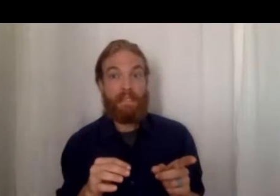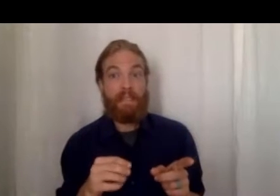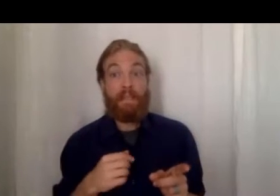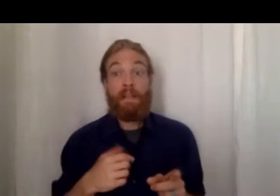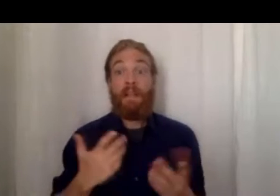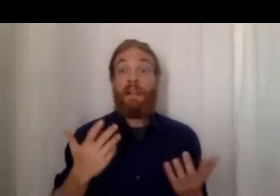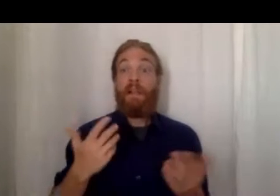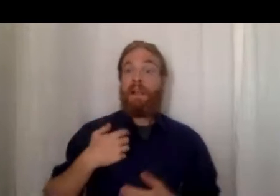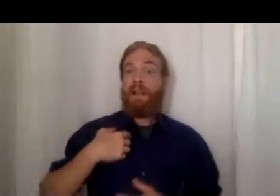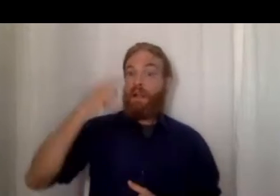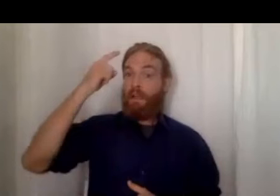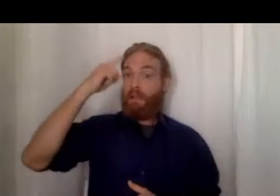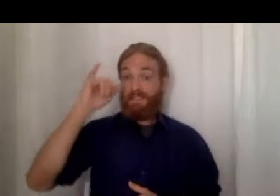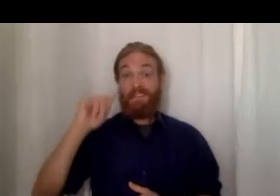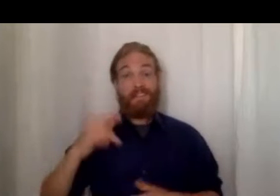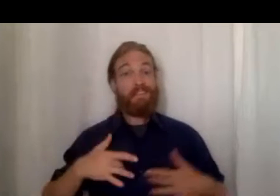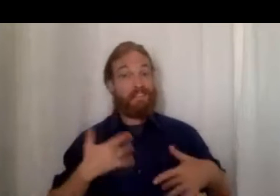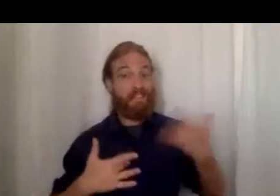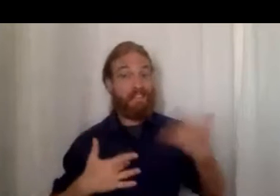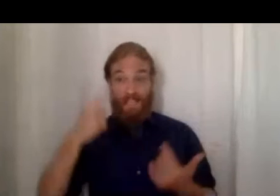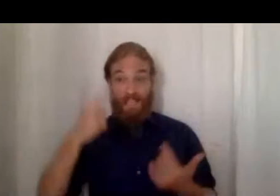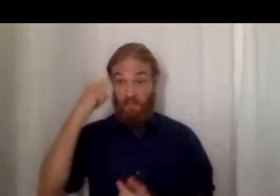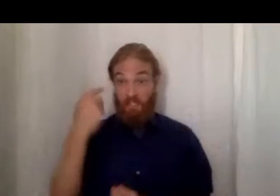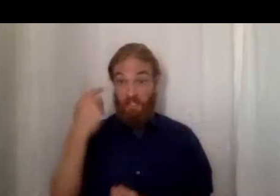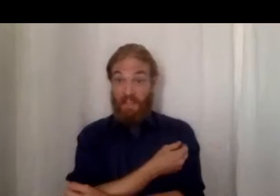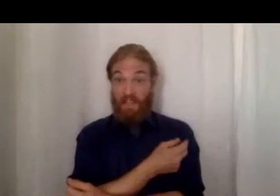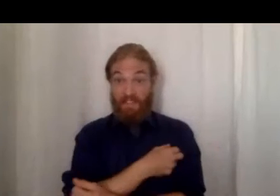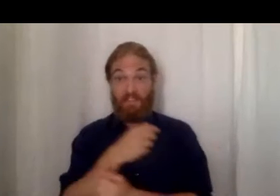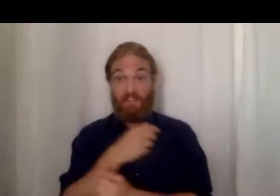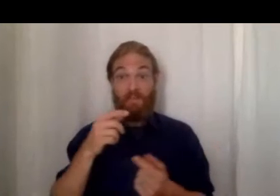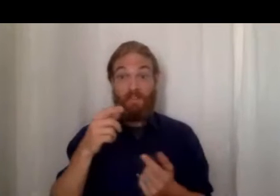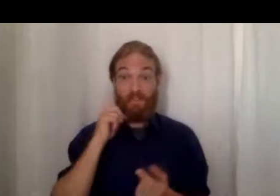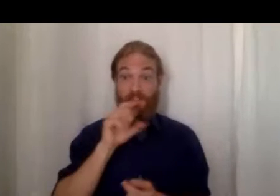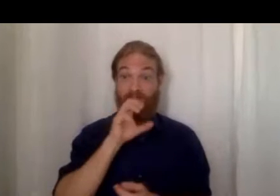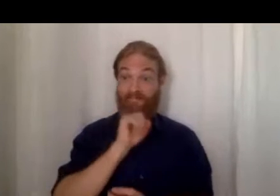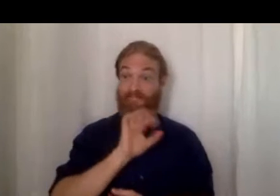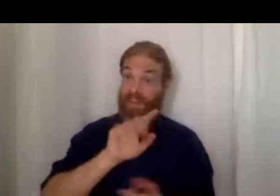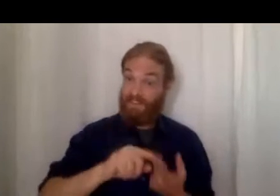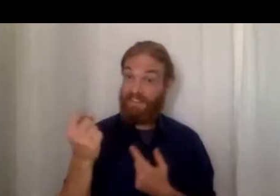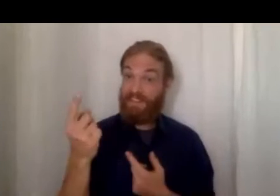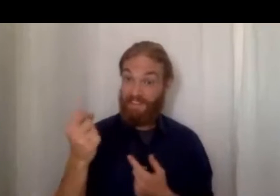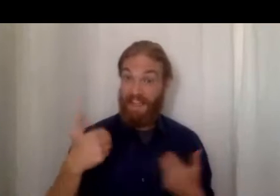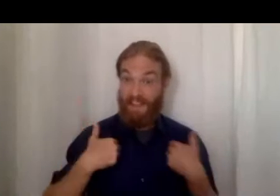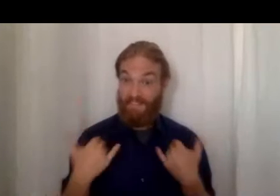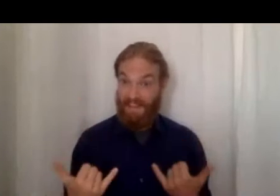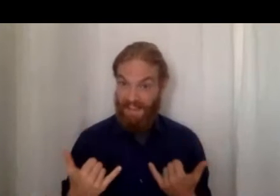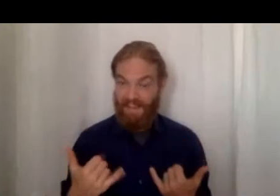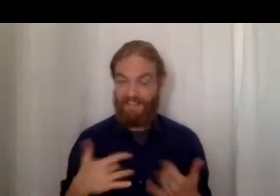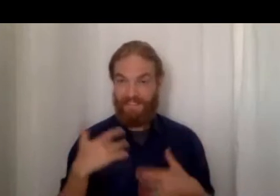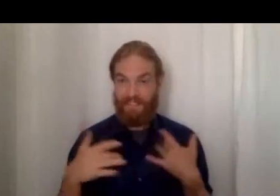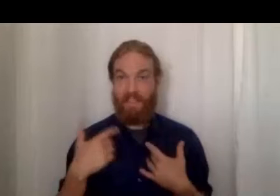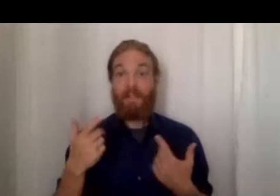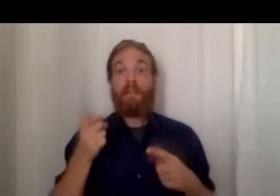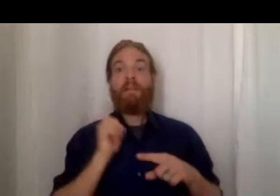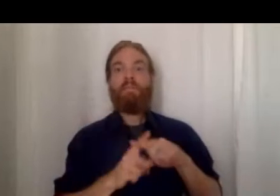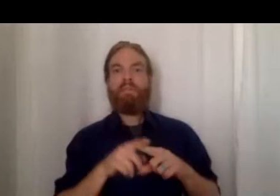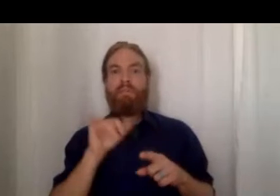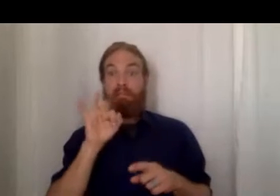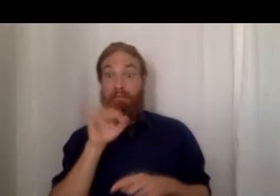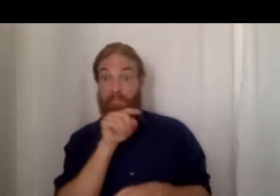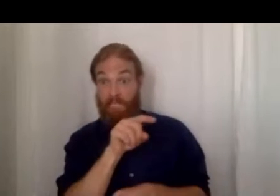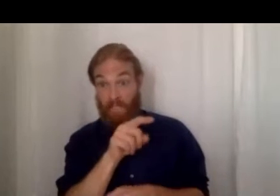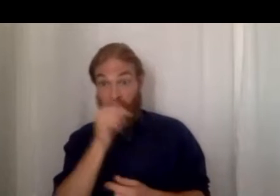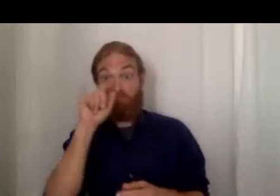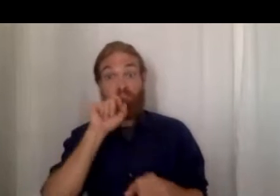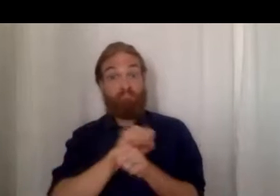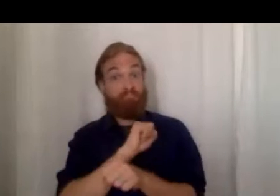11, and if and when it is authorized, I agree. In addition to